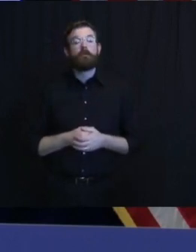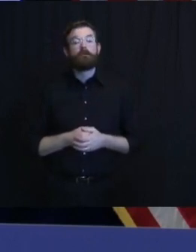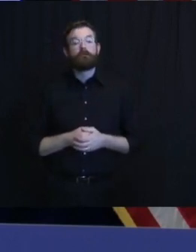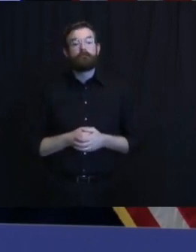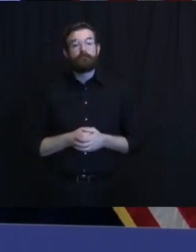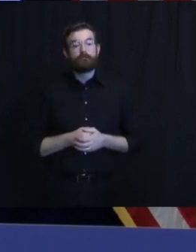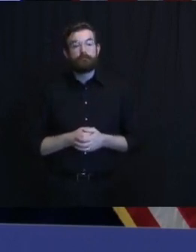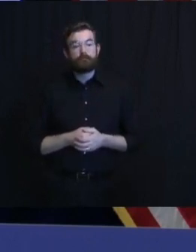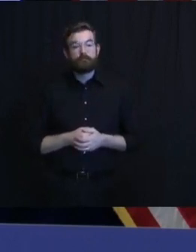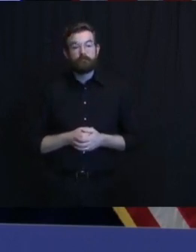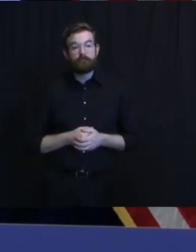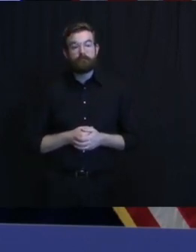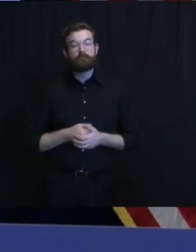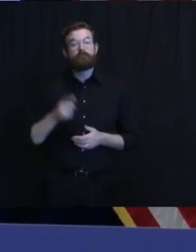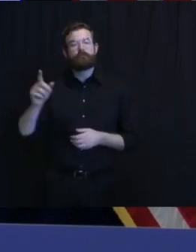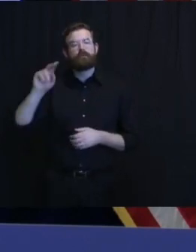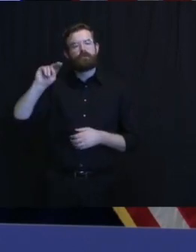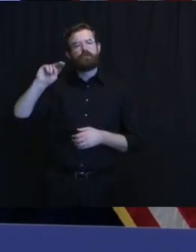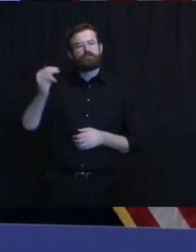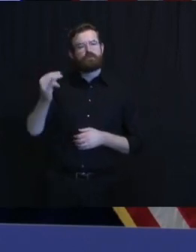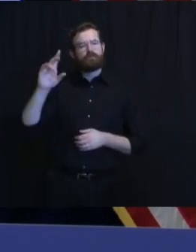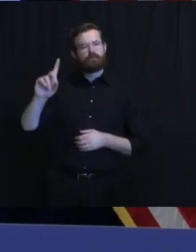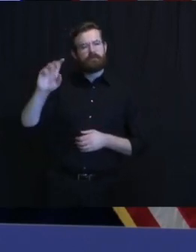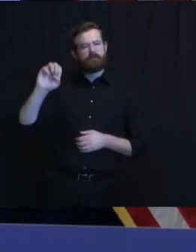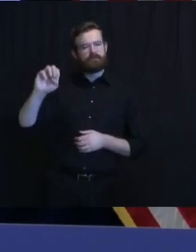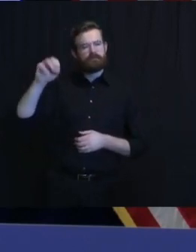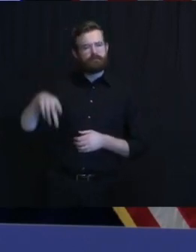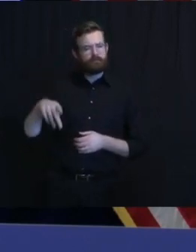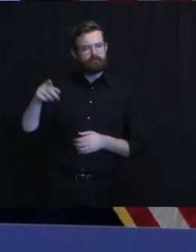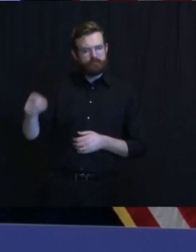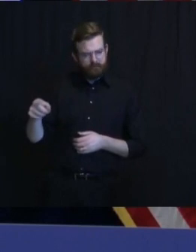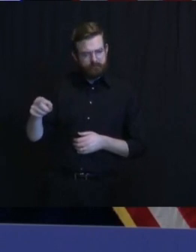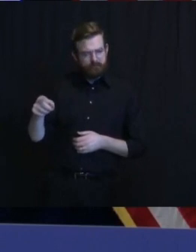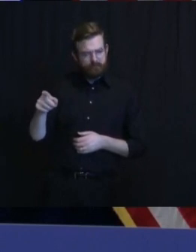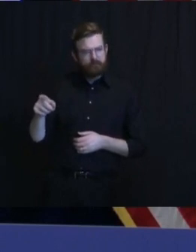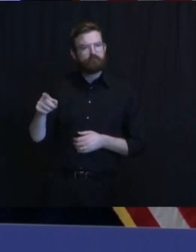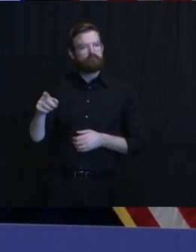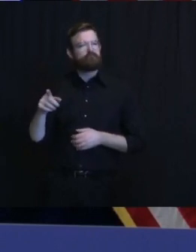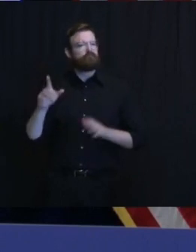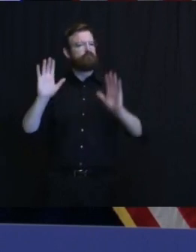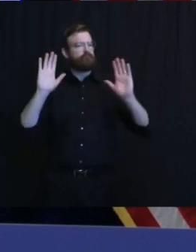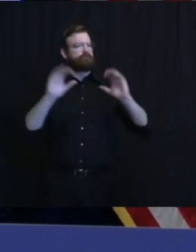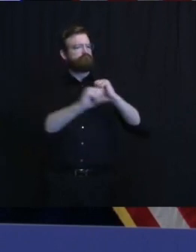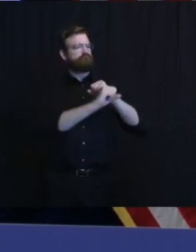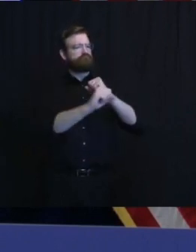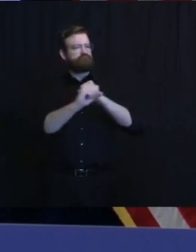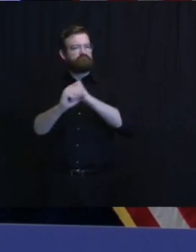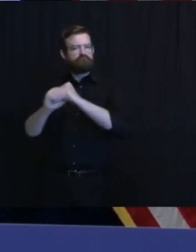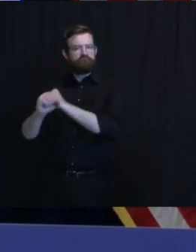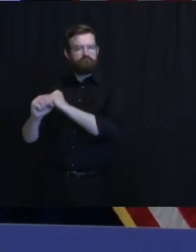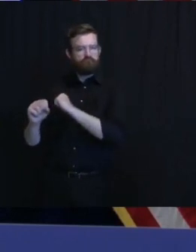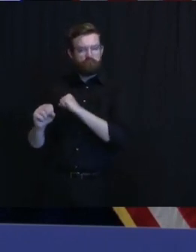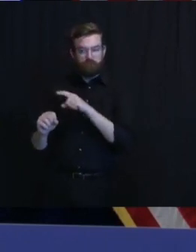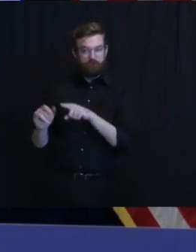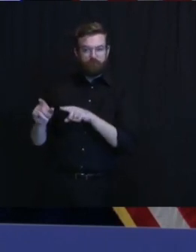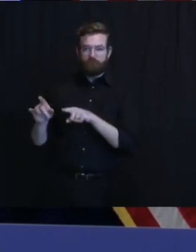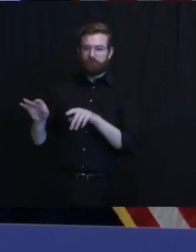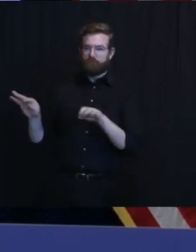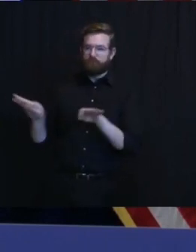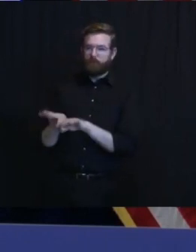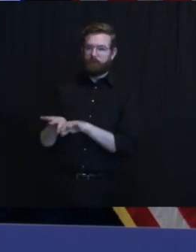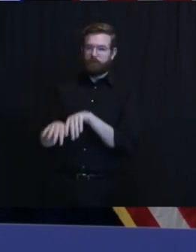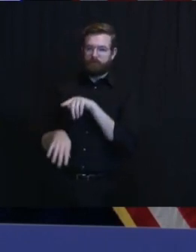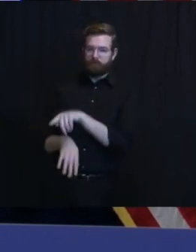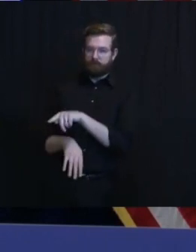daily report, as the governor shared, we're reporting 904 hospitalizations of COVID-19 positive patients or persons